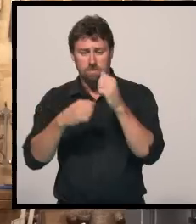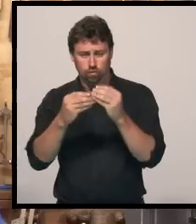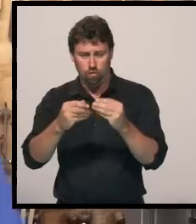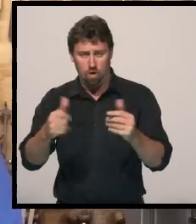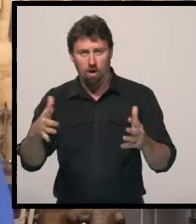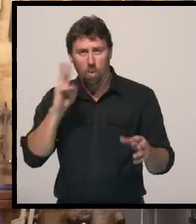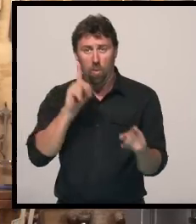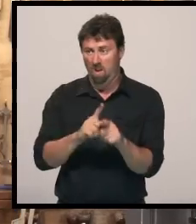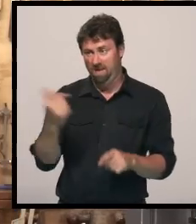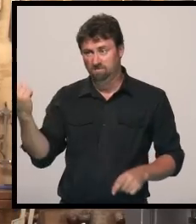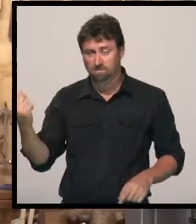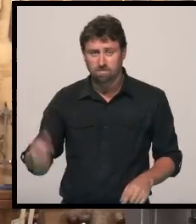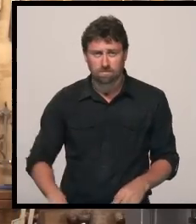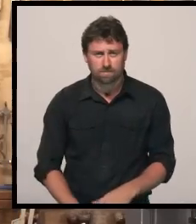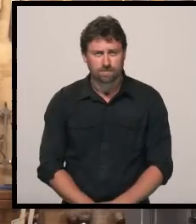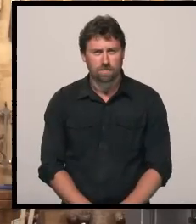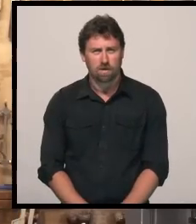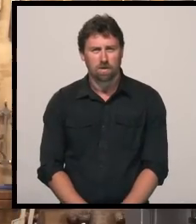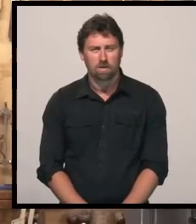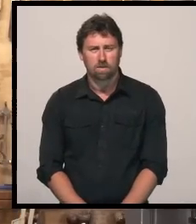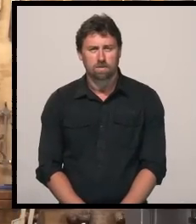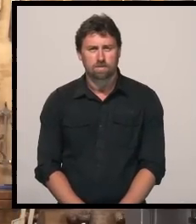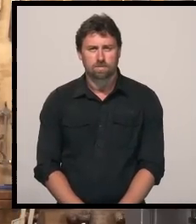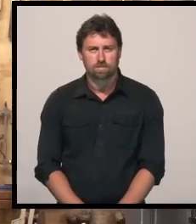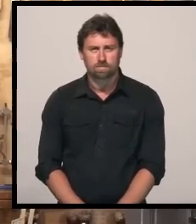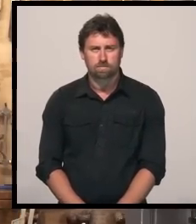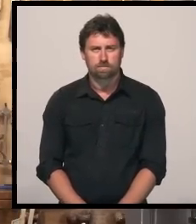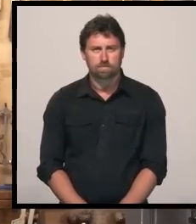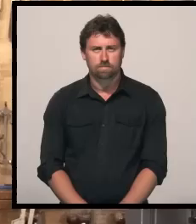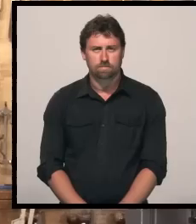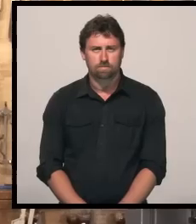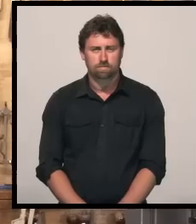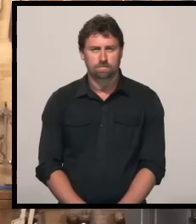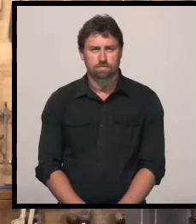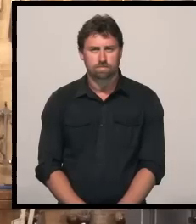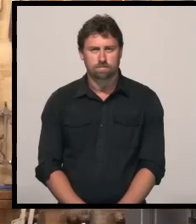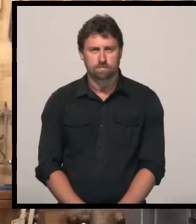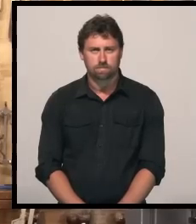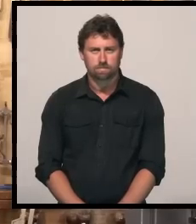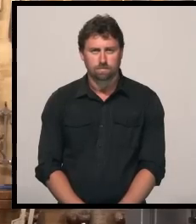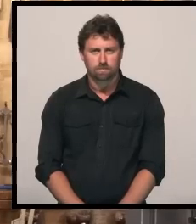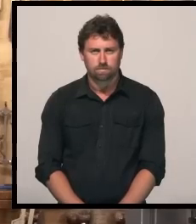you'll end up with one like this. Get that glue off of there. Where's my mat?